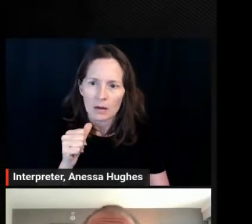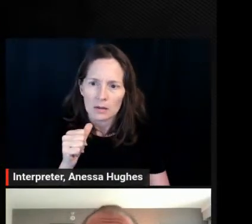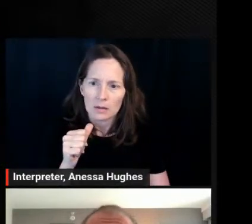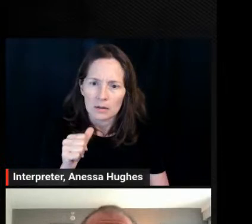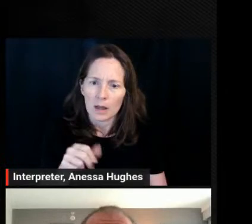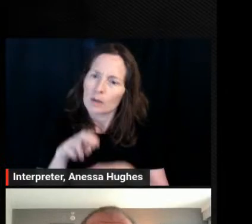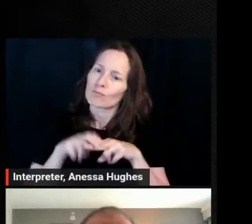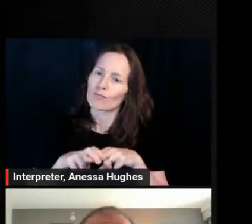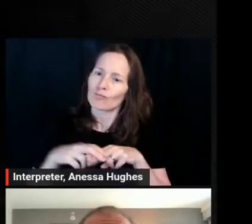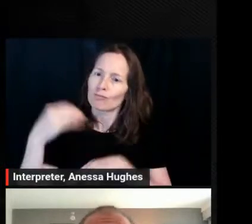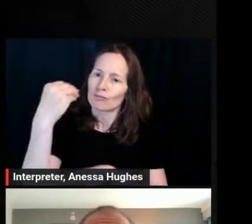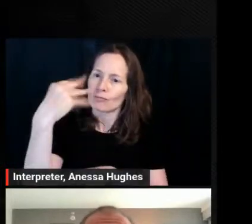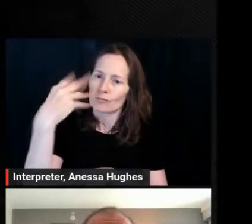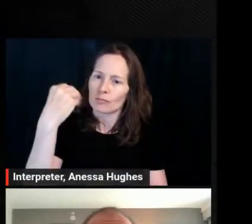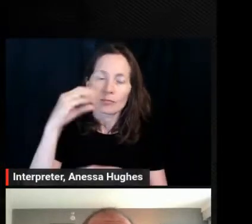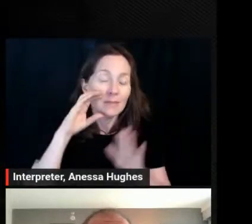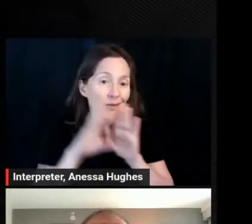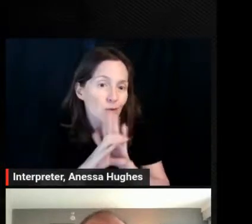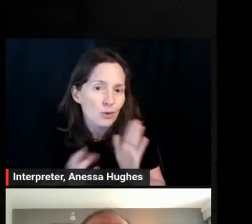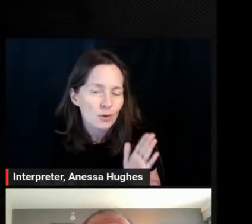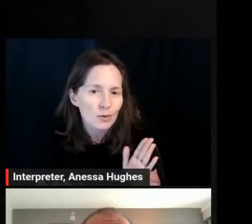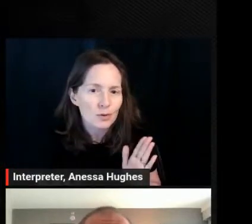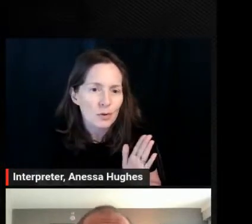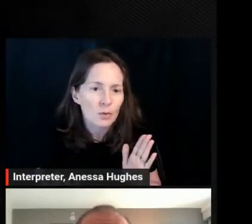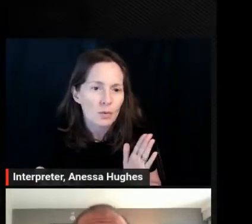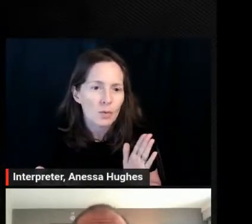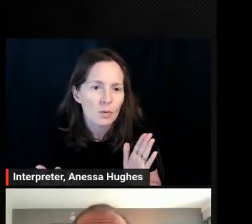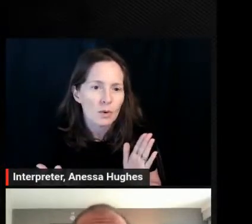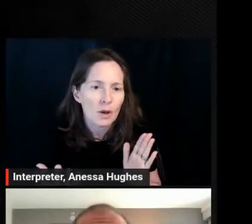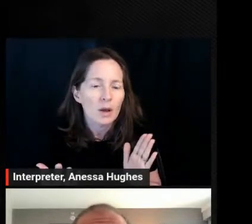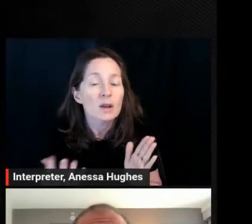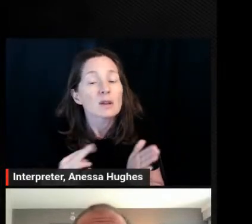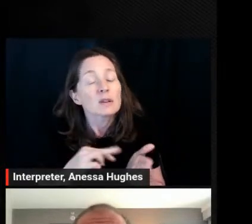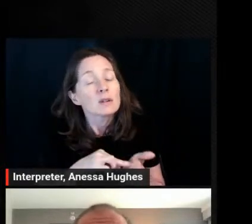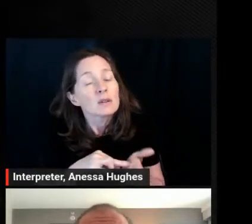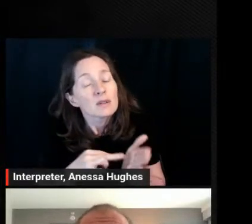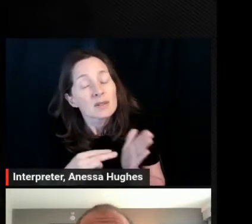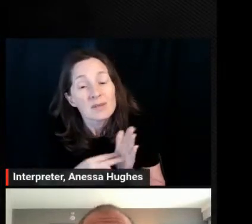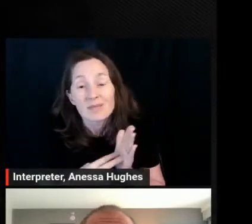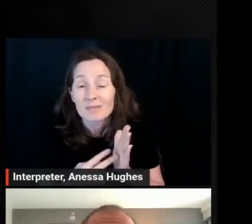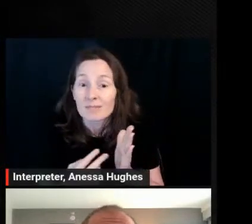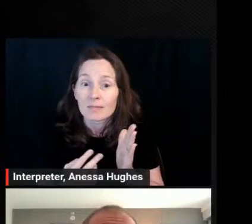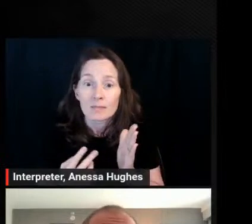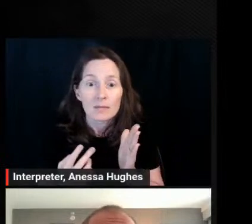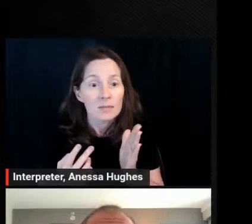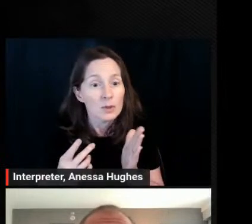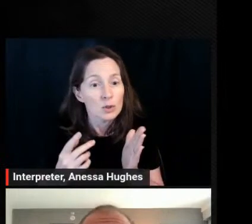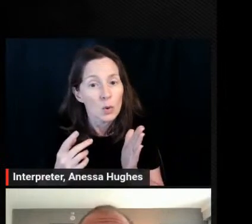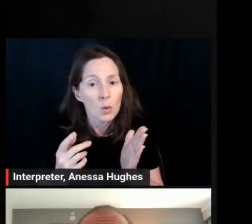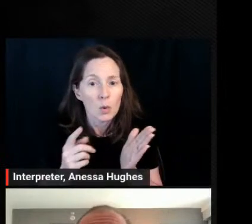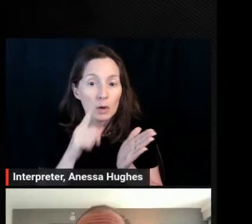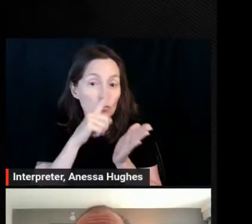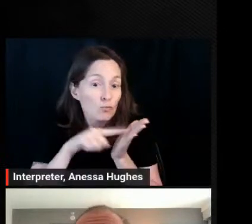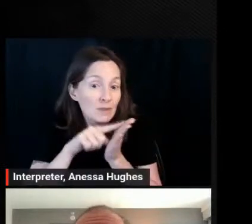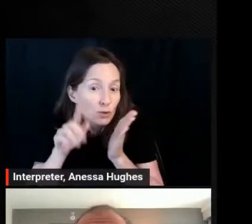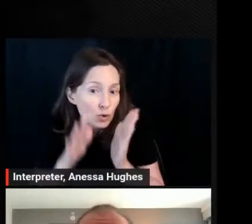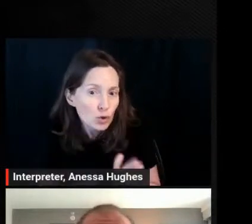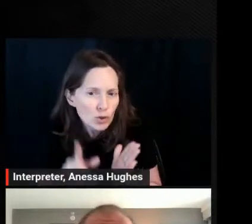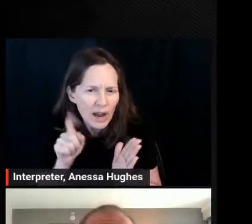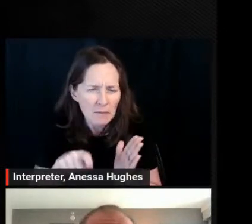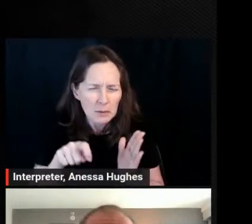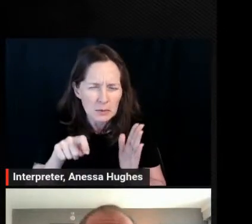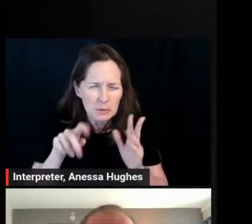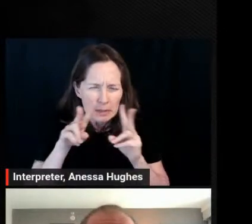and activists of their time to simply guess, as you see here in this image, as to what these kidnappers